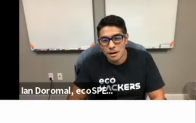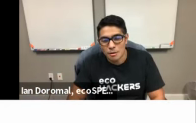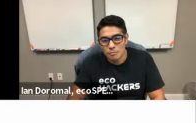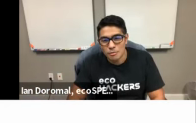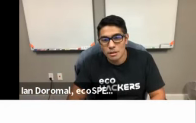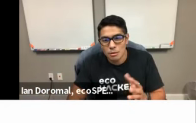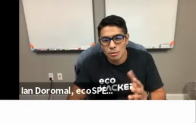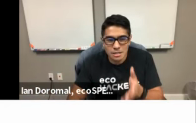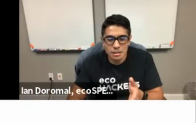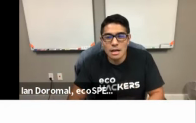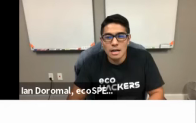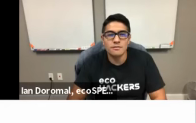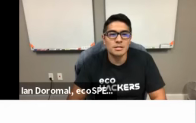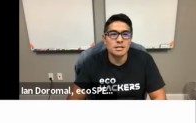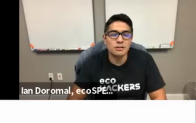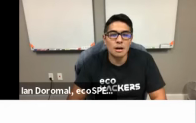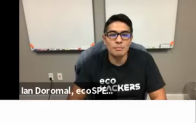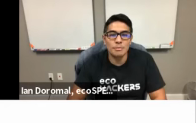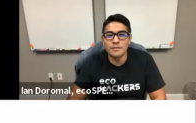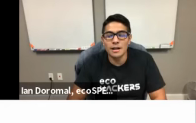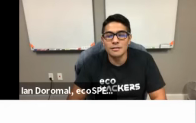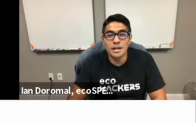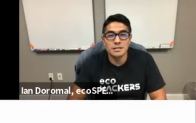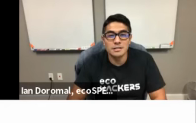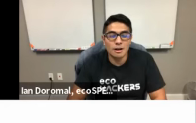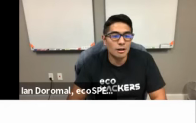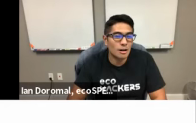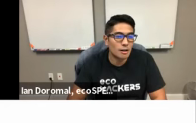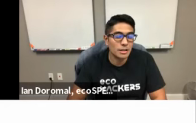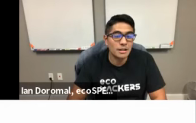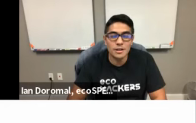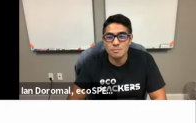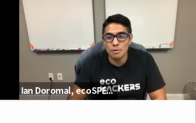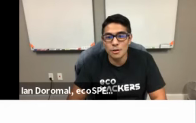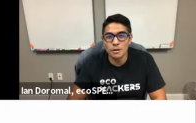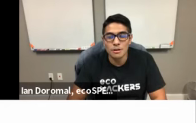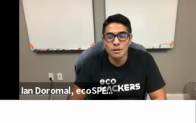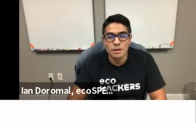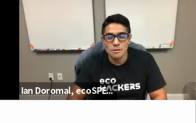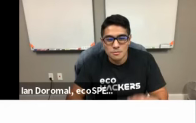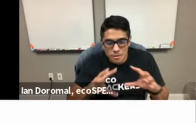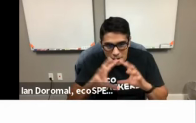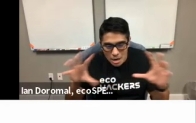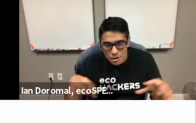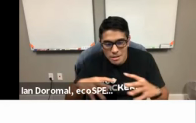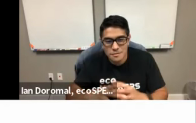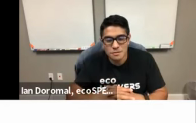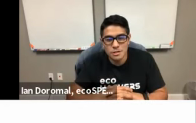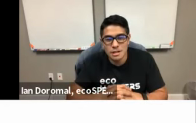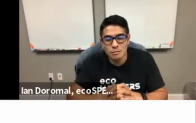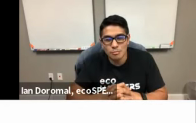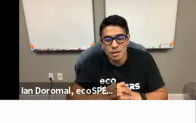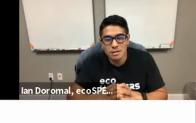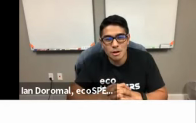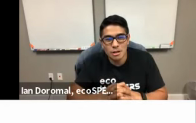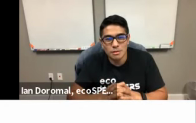we really actually licensed from a sister company called BioDefense in our lead investor's portfolio. So it's really that comprehensive